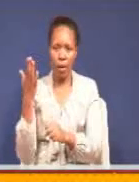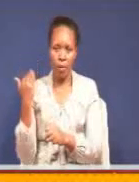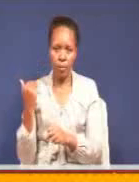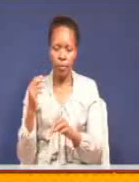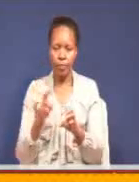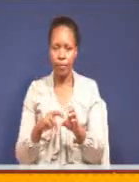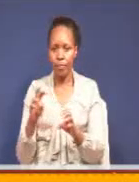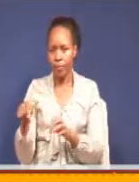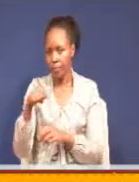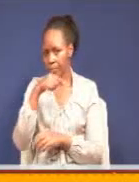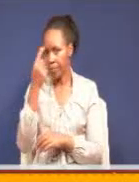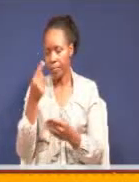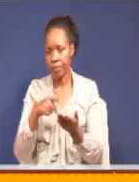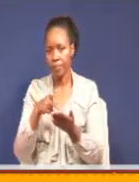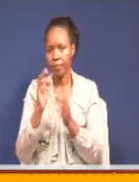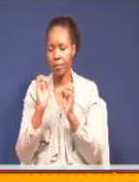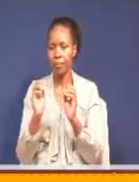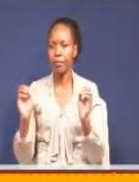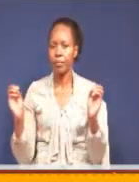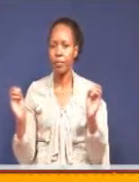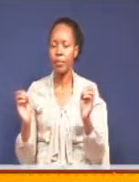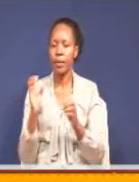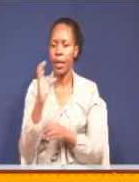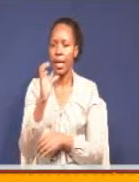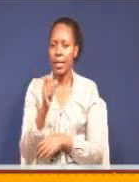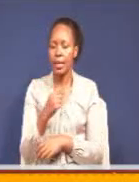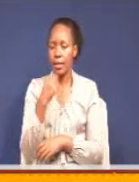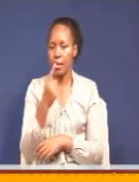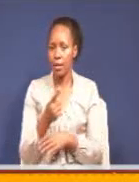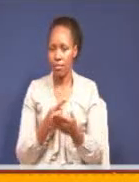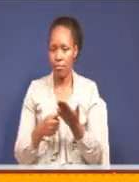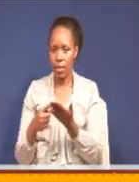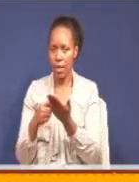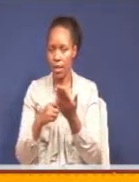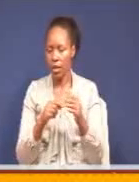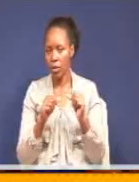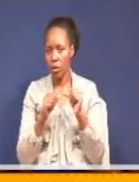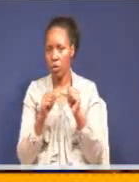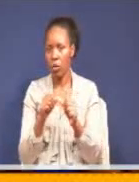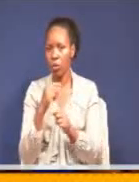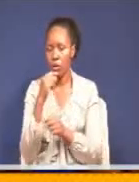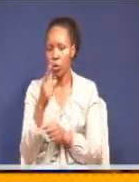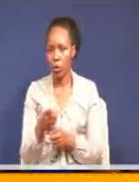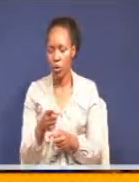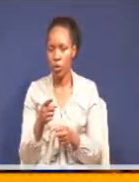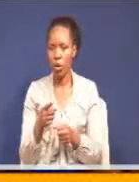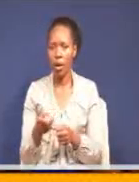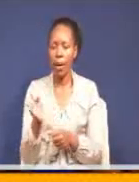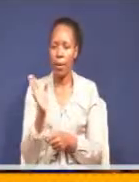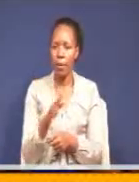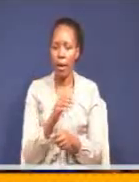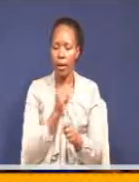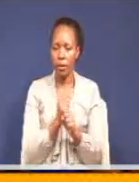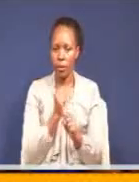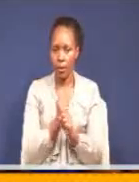baebere, nontu bakulega kulewa. Waziri Murkomen na KUUGA walwalini rudite na ambele, gutira akandarathi baba, ni bakusoke rangu